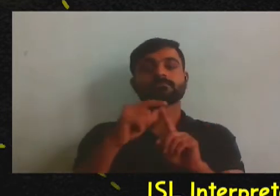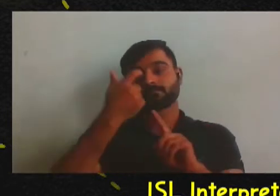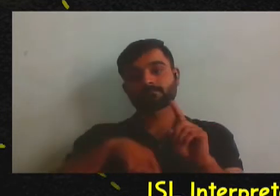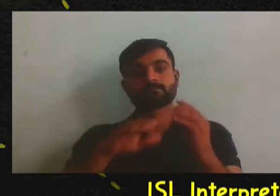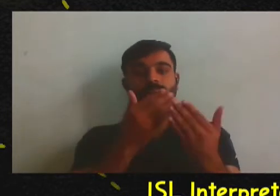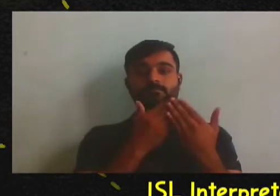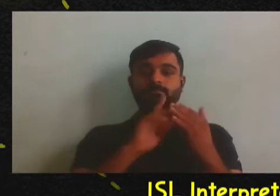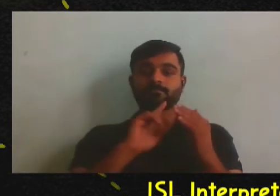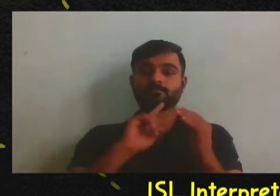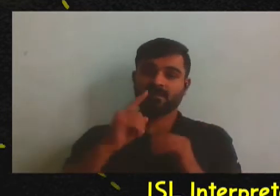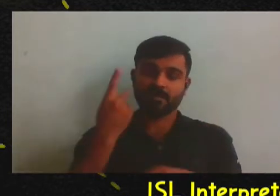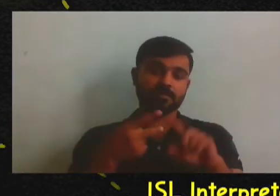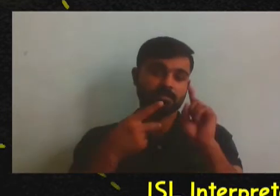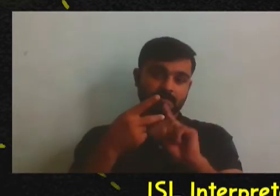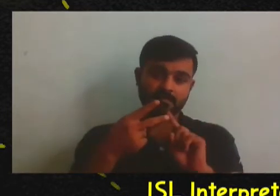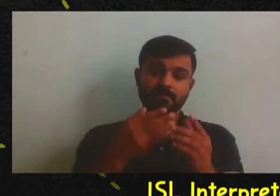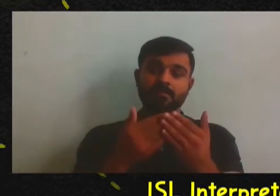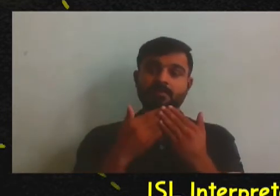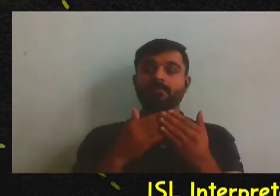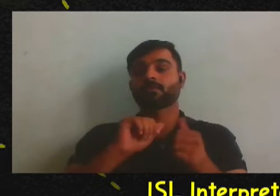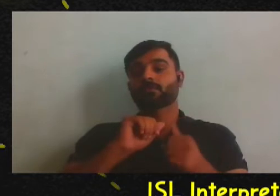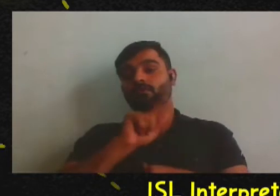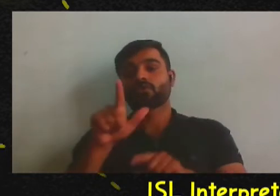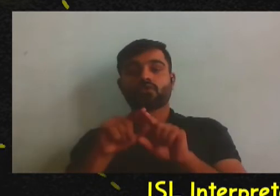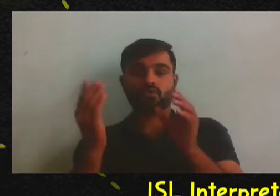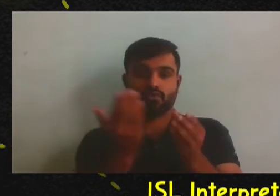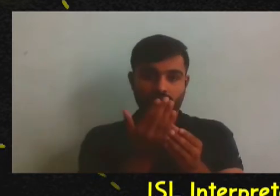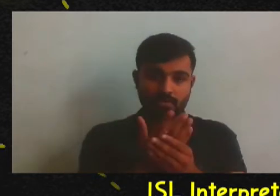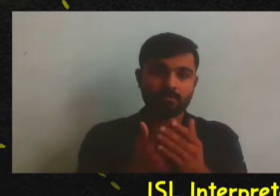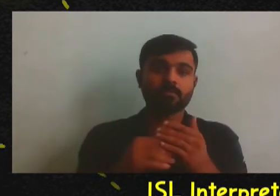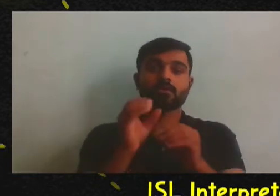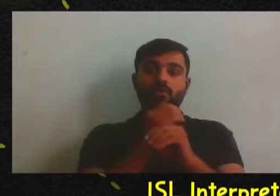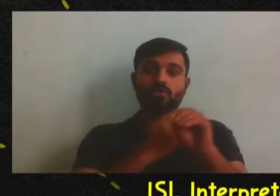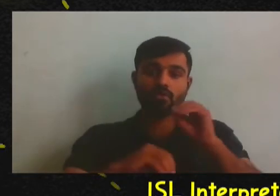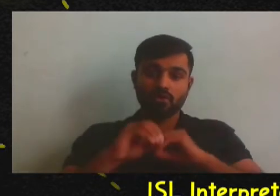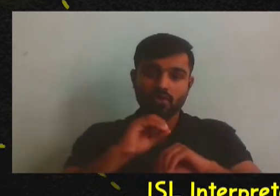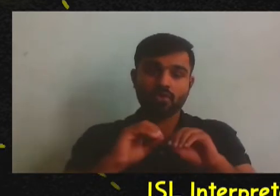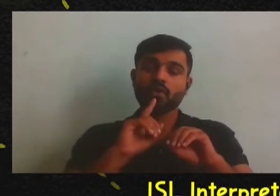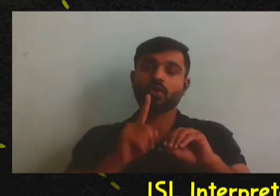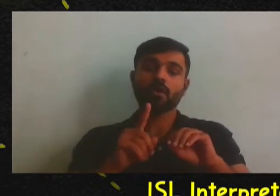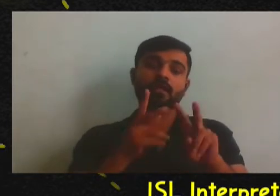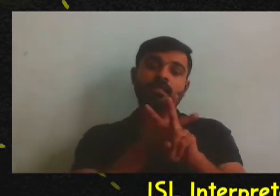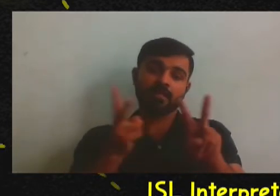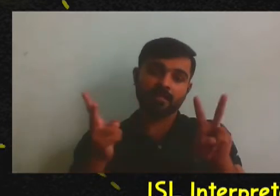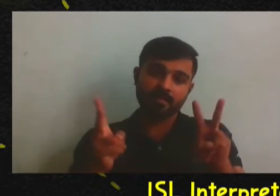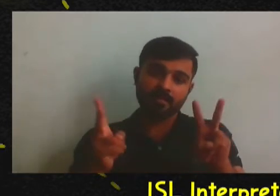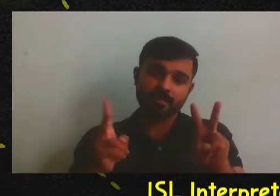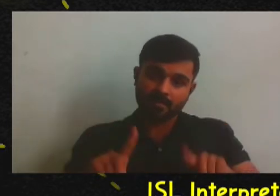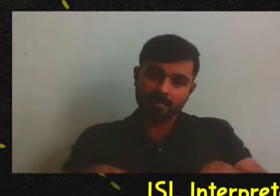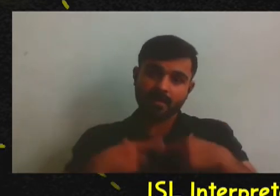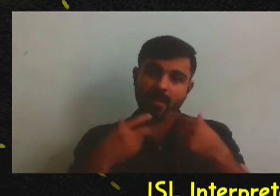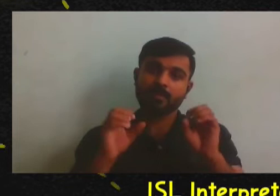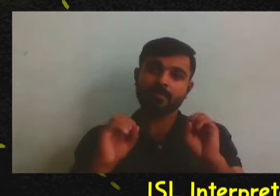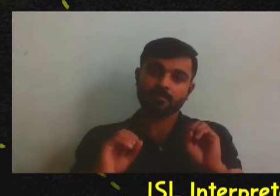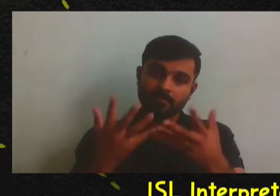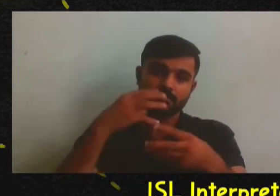first, secondly, safety of all the documentation that you will need in order to start a new life, and then thirdly,